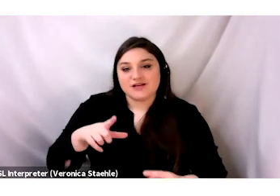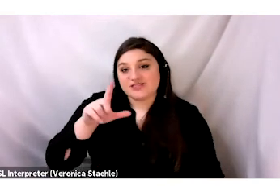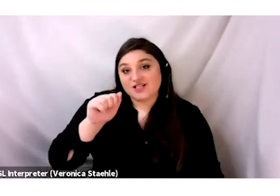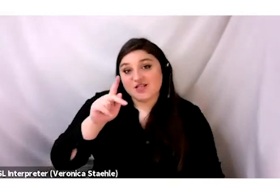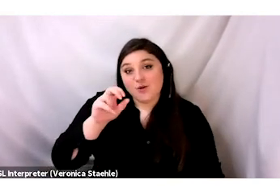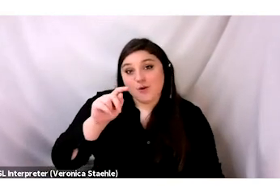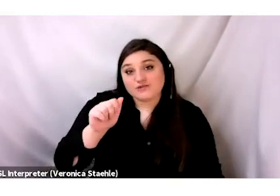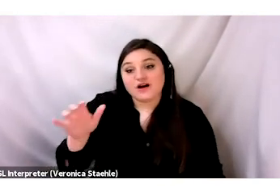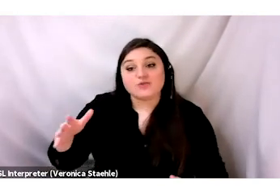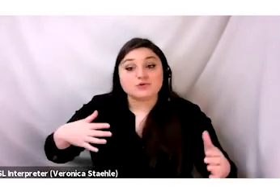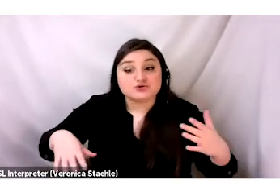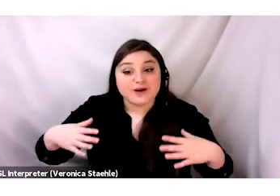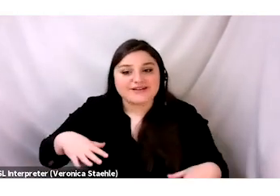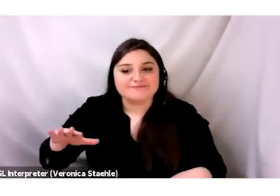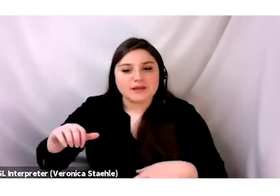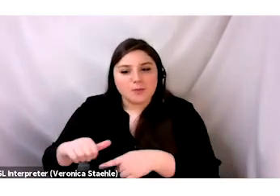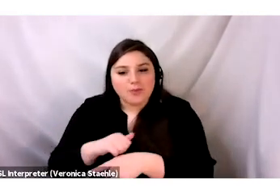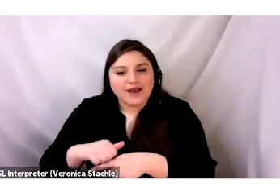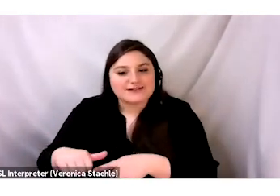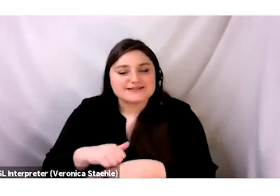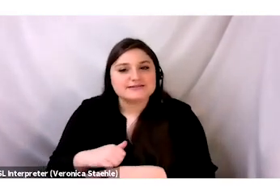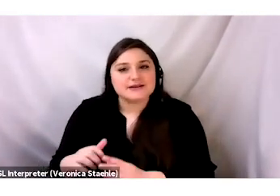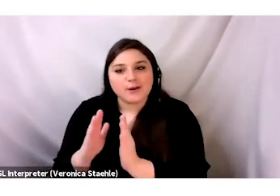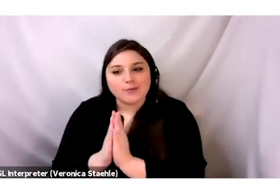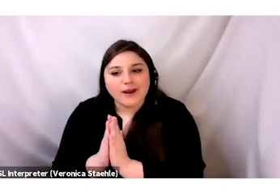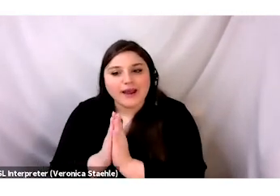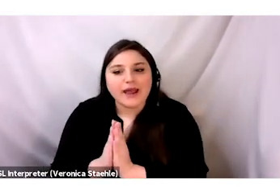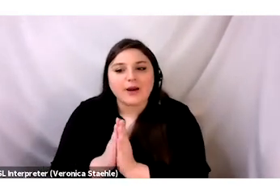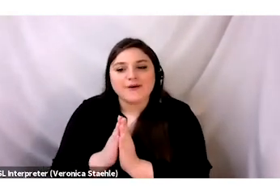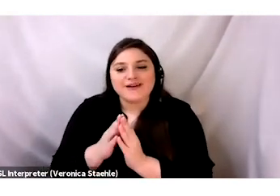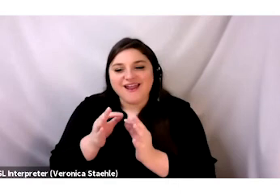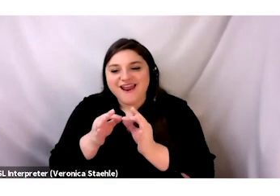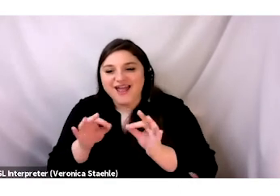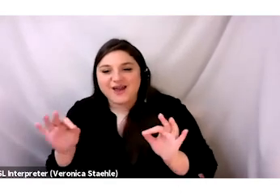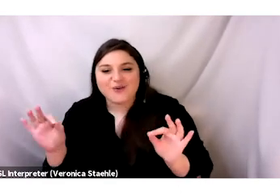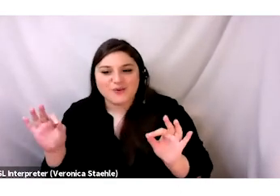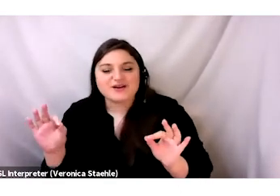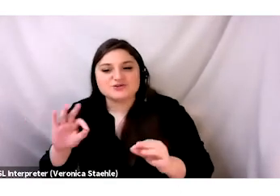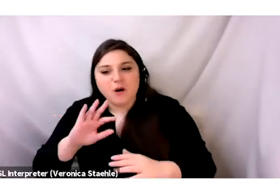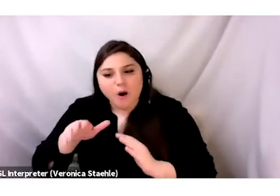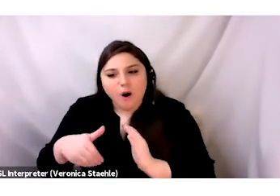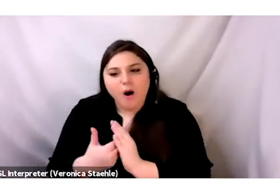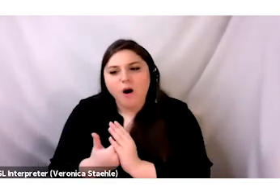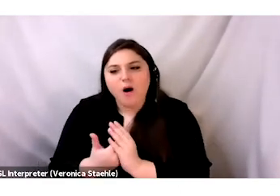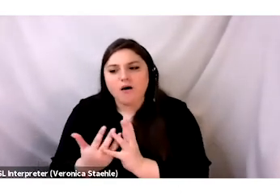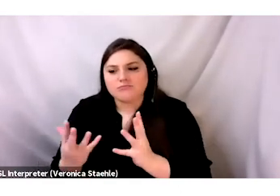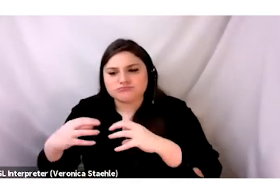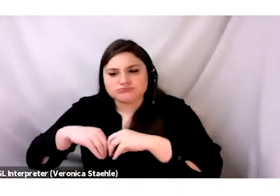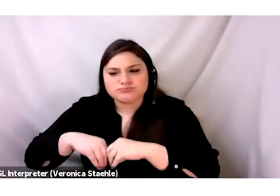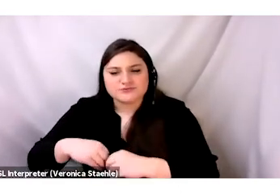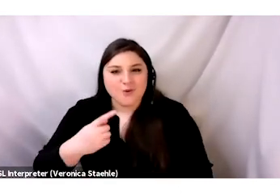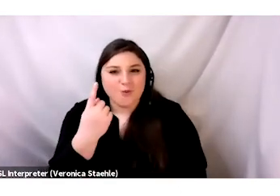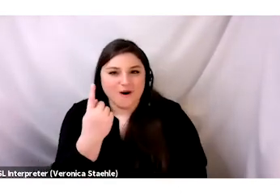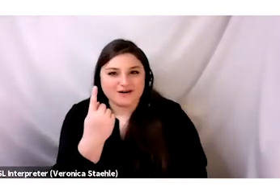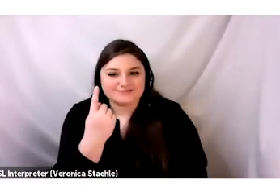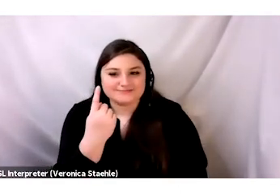of um, Lakota dress and practices and prayer and language, and how it's